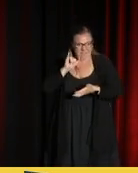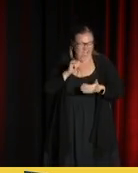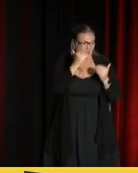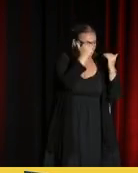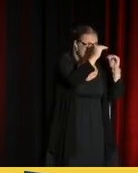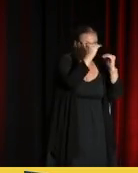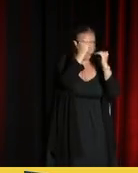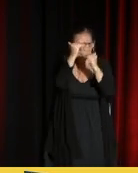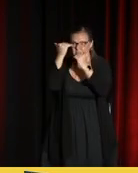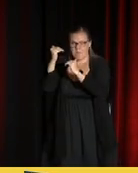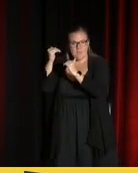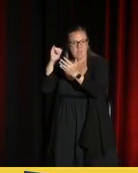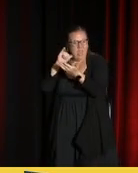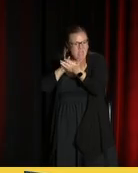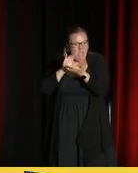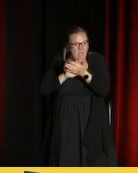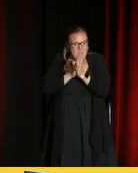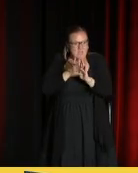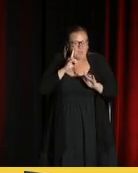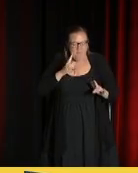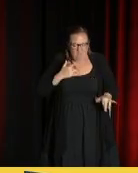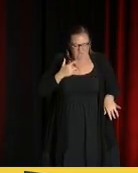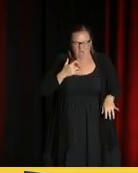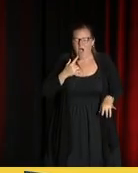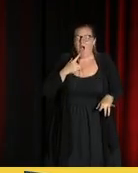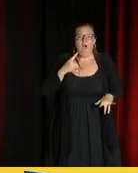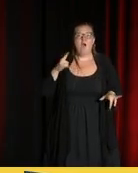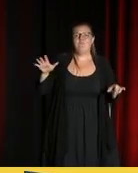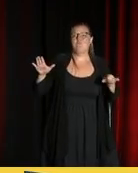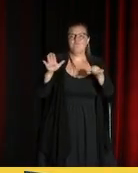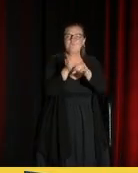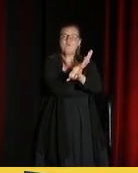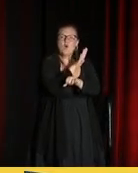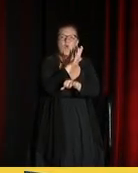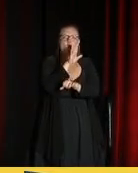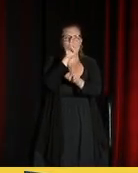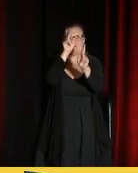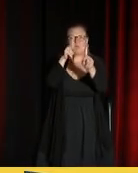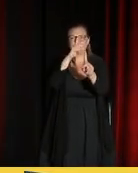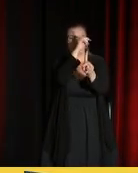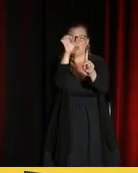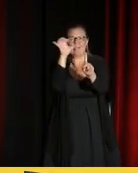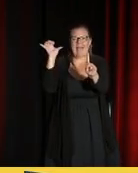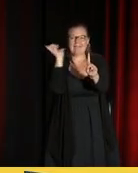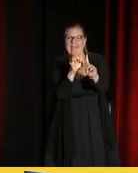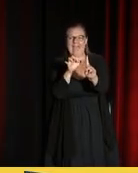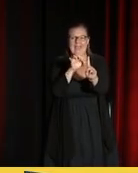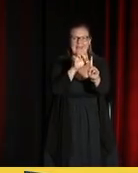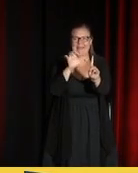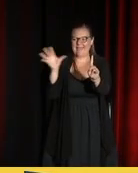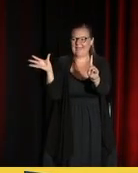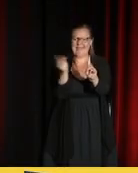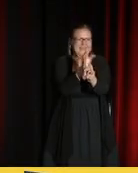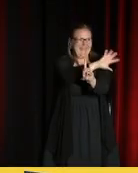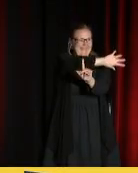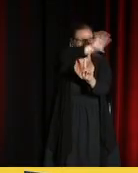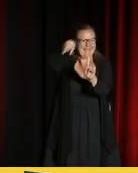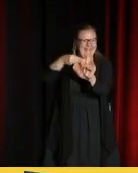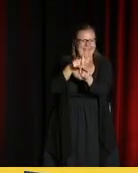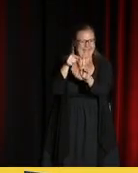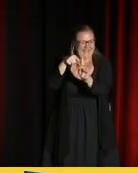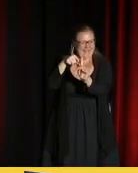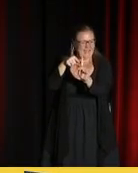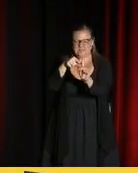and we've treated it as though it gives us a full picture of a person. And it doesn't. A person